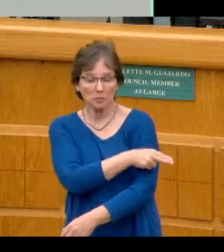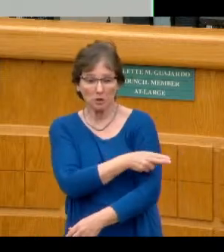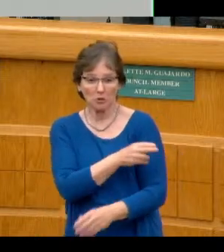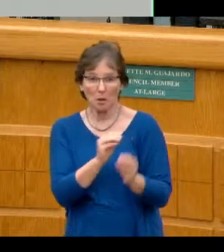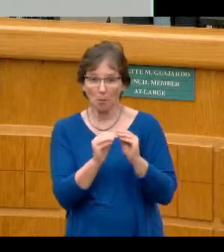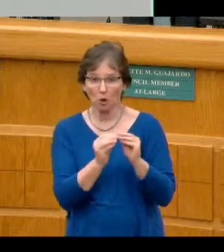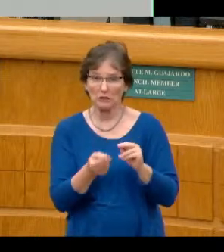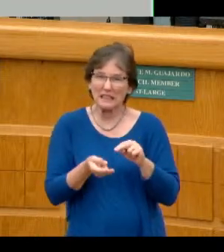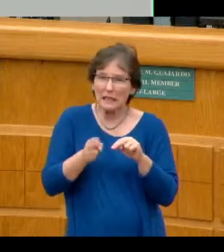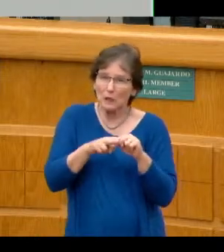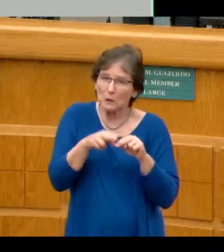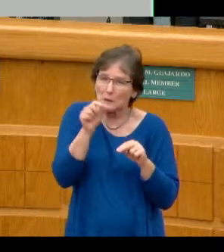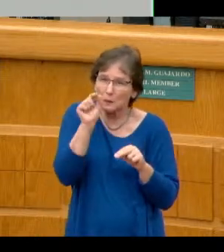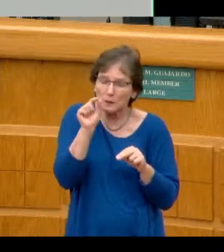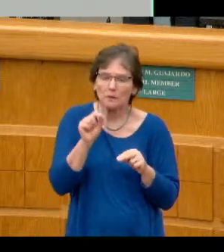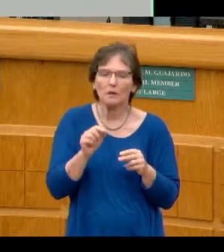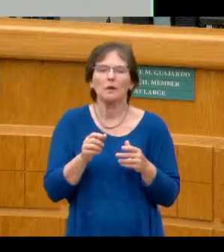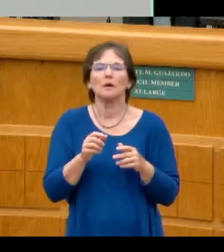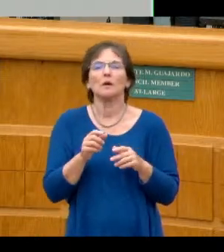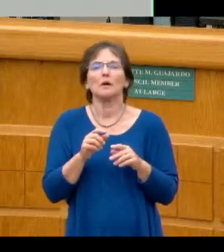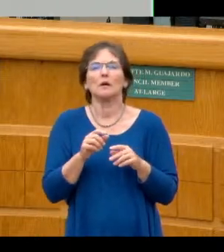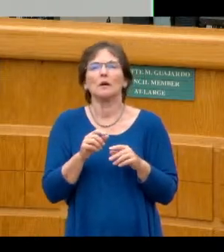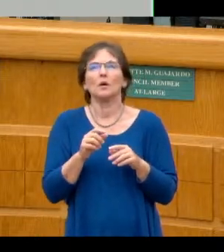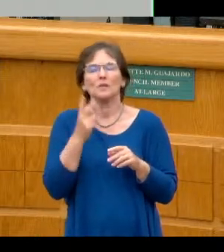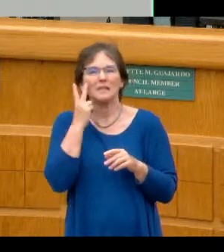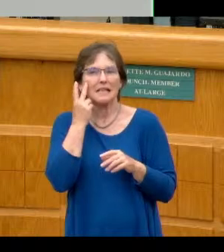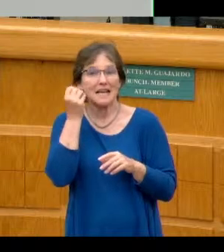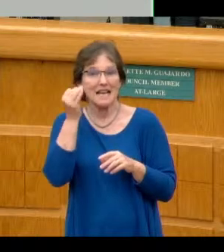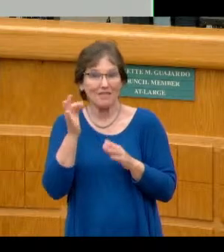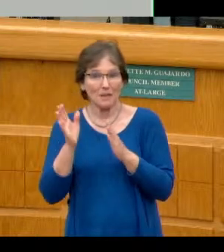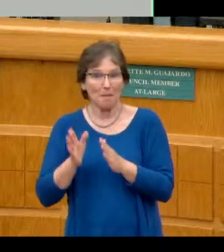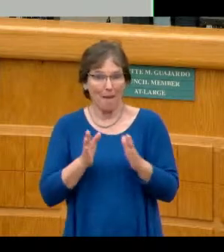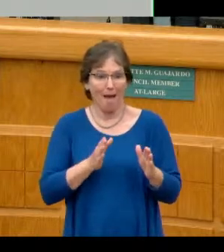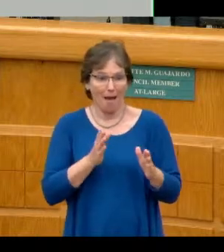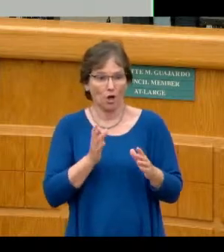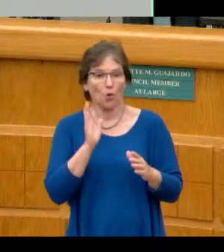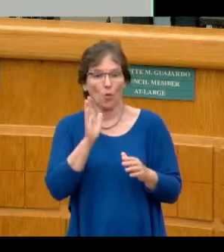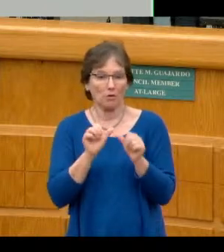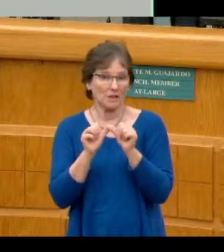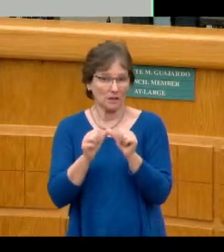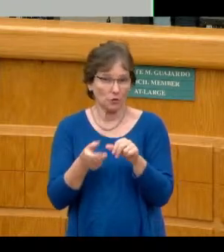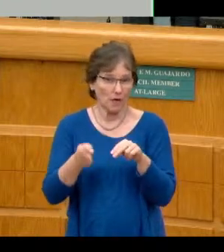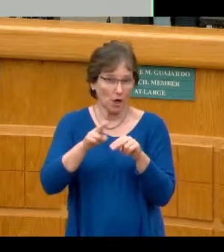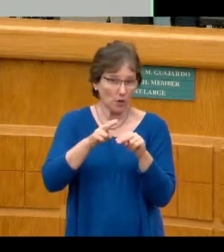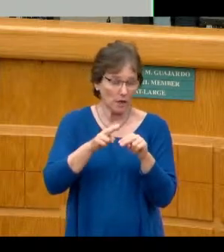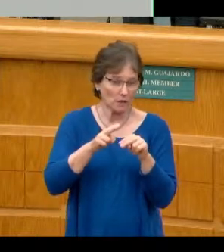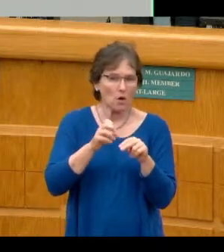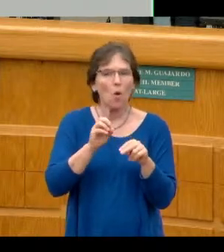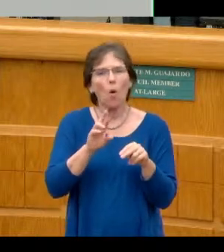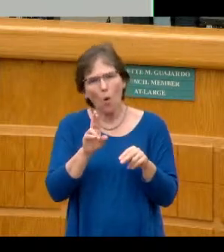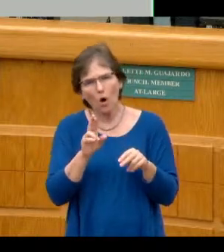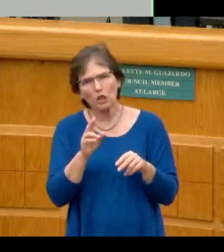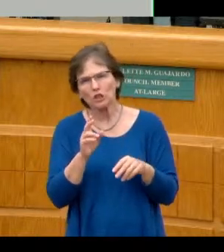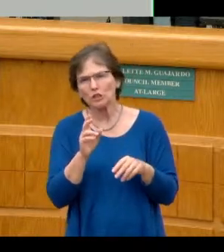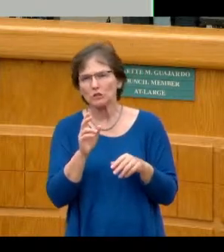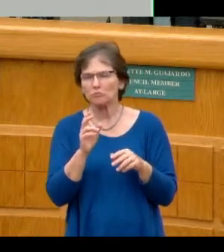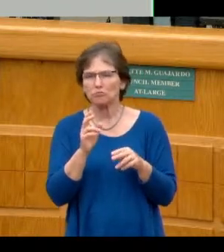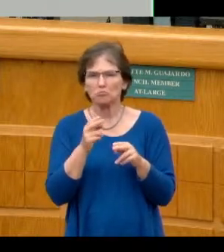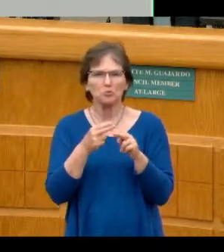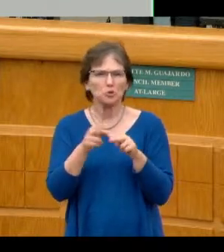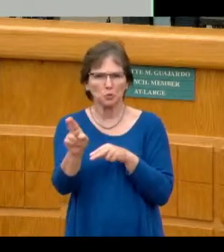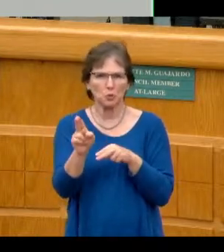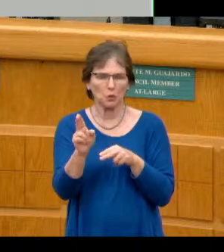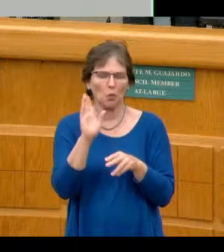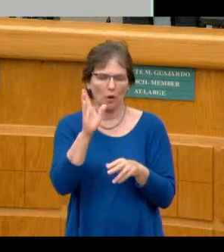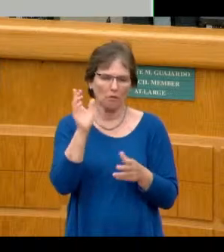that we've gone through a trough, we hit bottom, and we're now moving up on a longer time scale. Over a 2-week